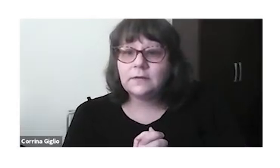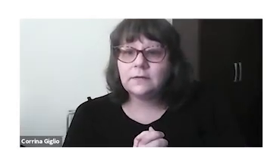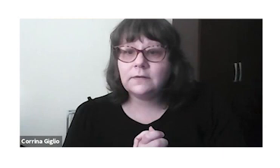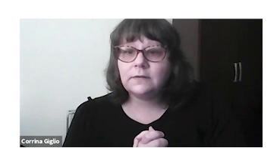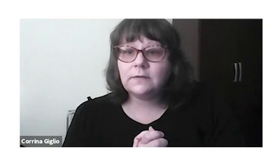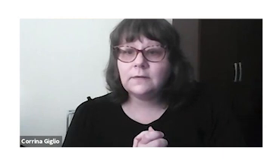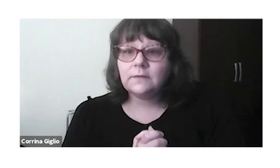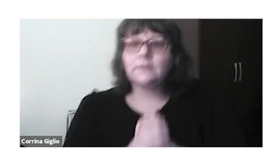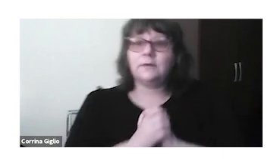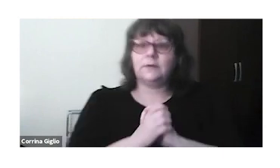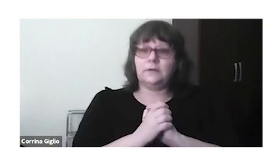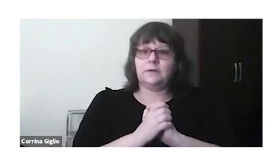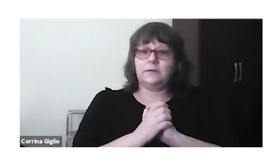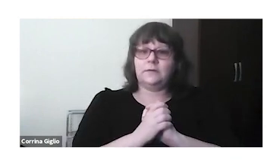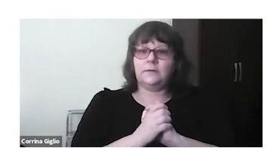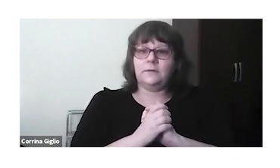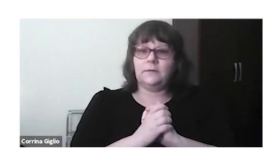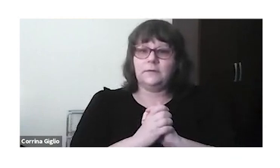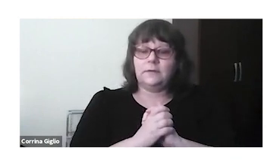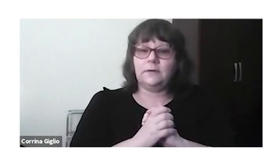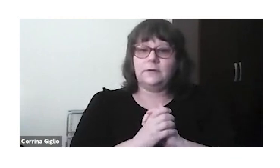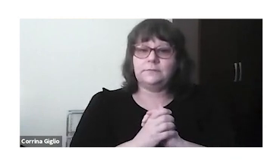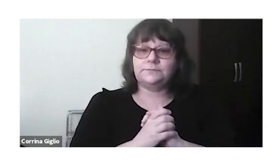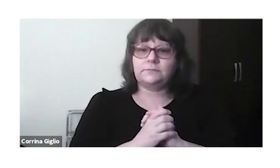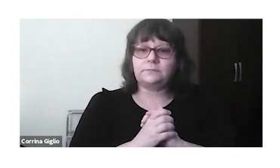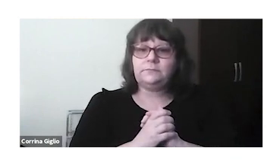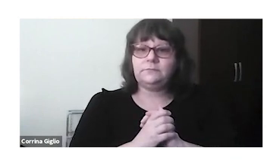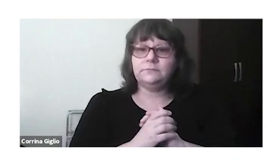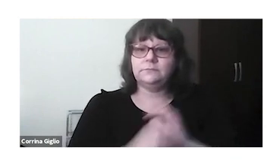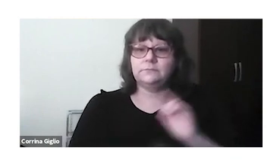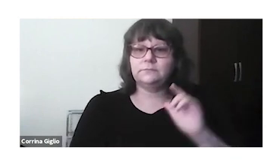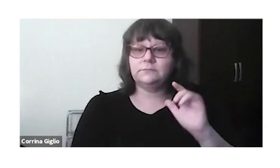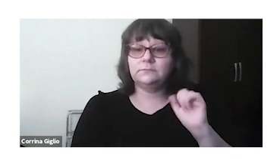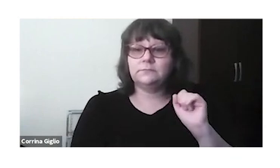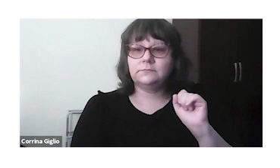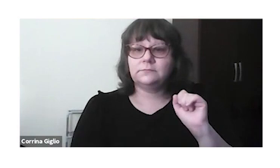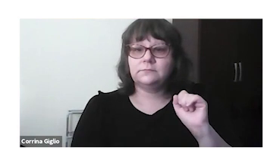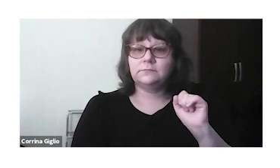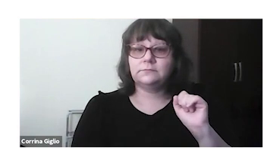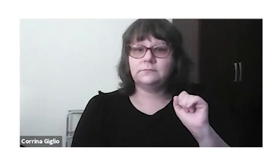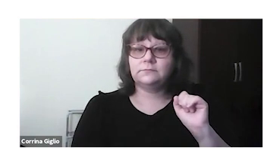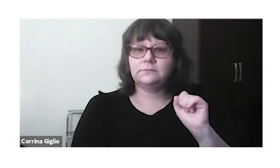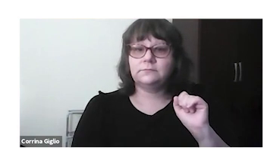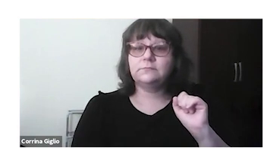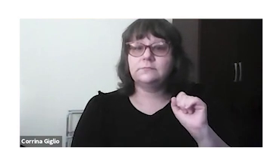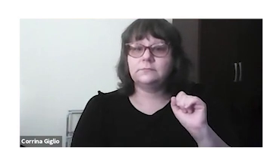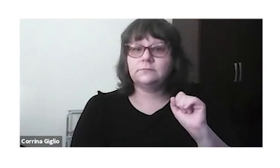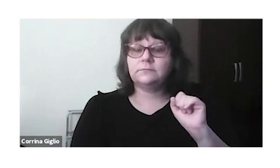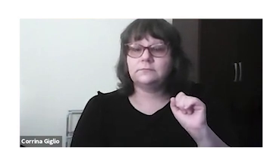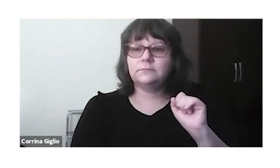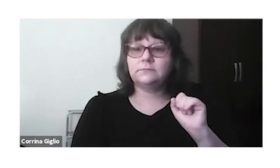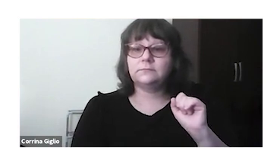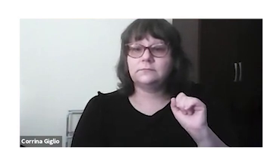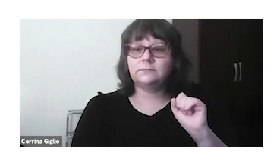dabbled in hip hop culture, and she became much more famous because of it. And now she sort of reverted back to a very different